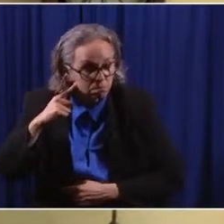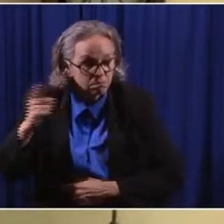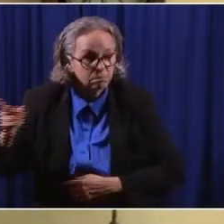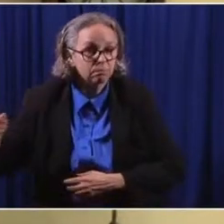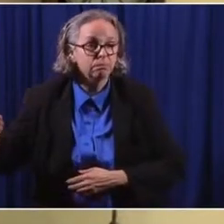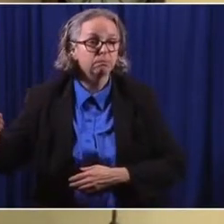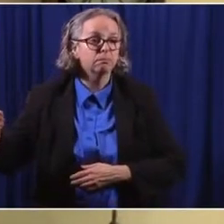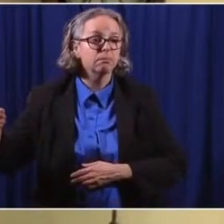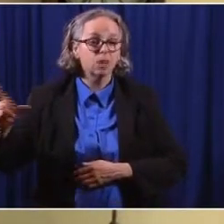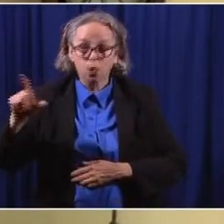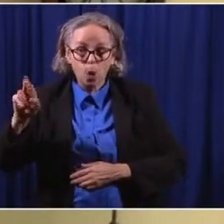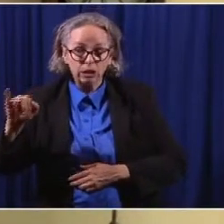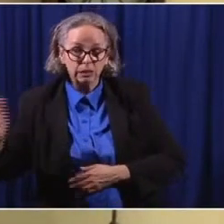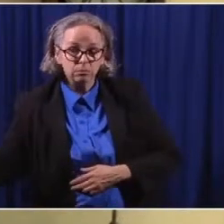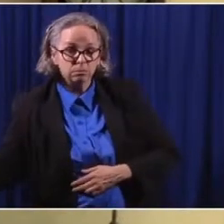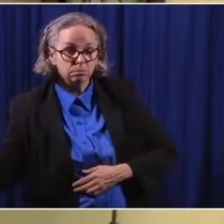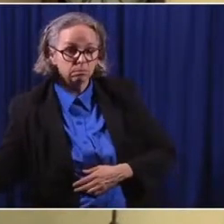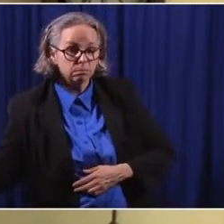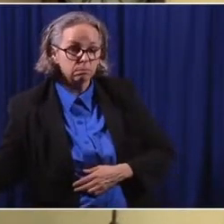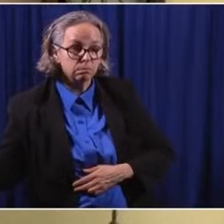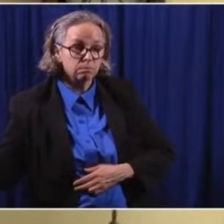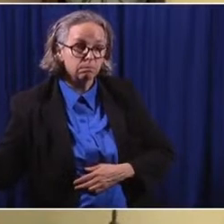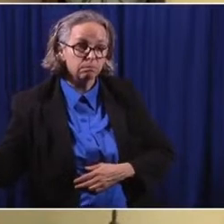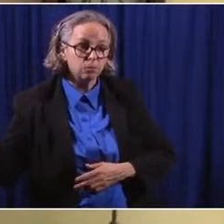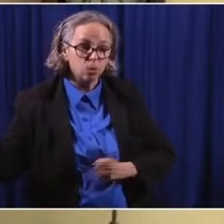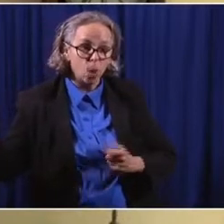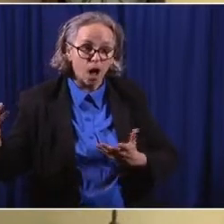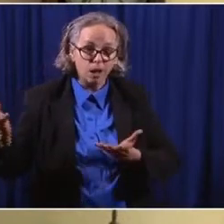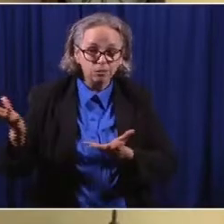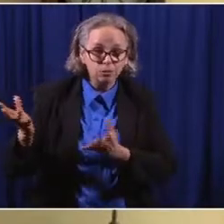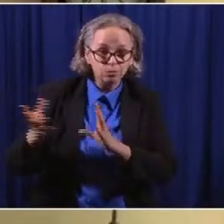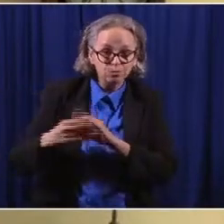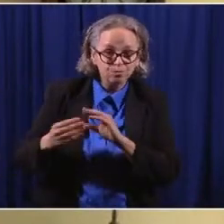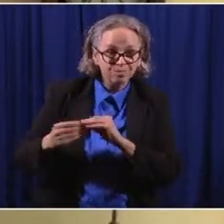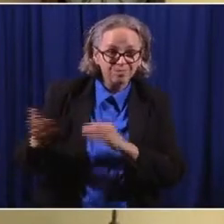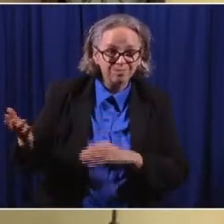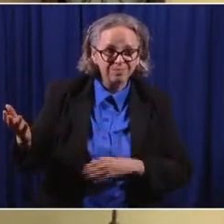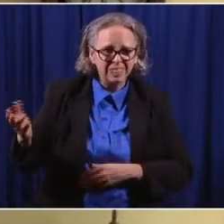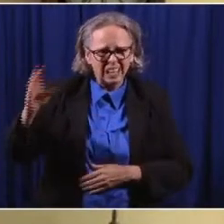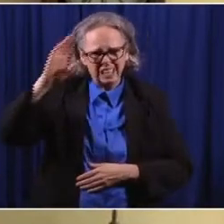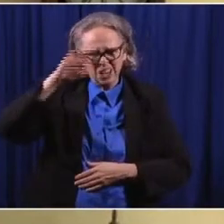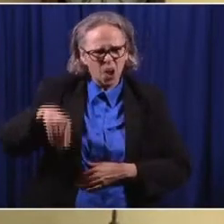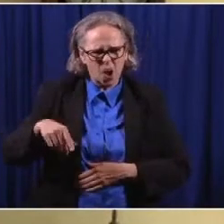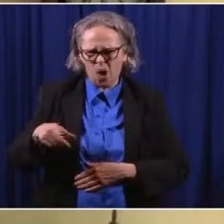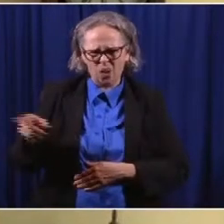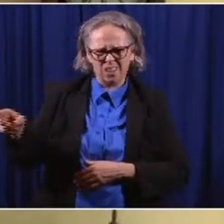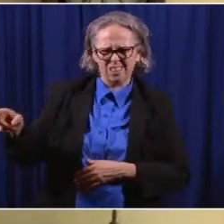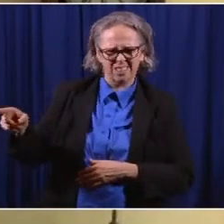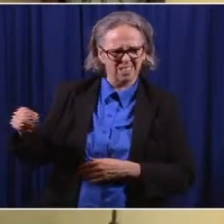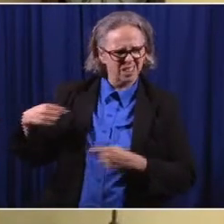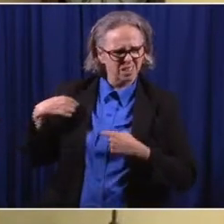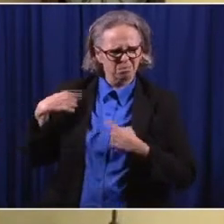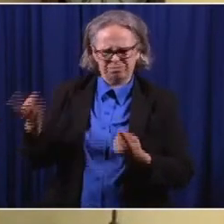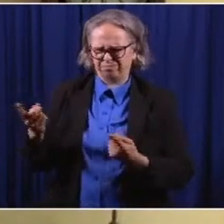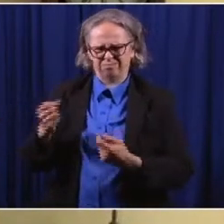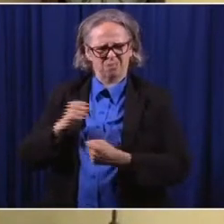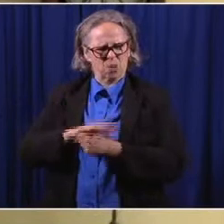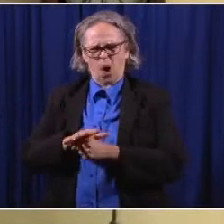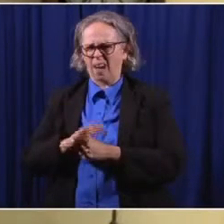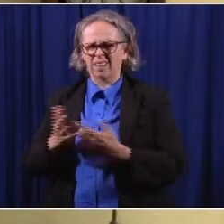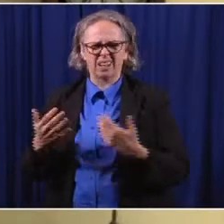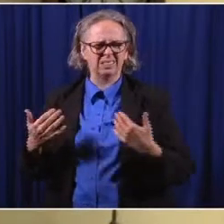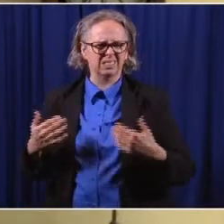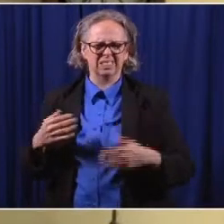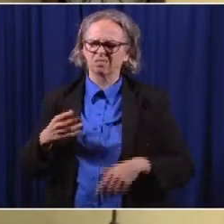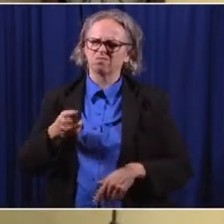Lori, you want to just talk to us a little bit? I know this has been very, very tough for people, and I hear it all the time. I